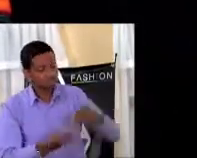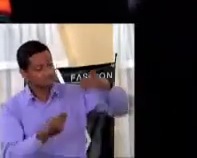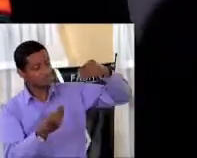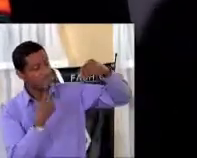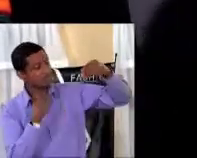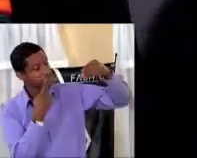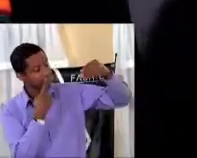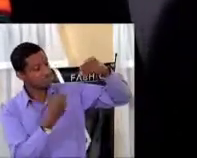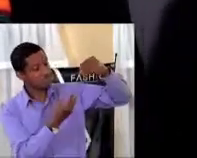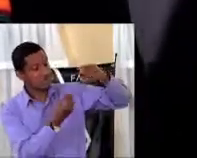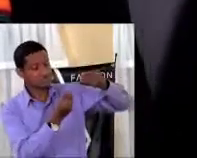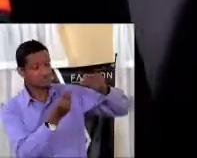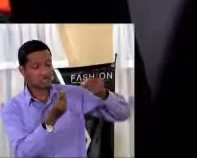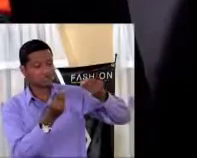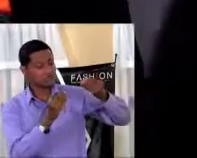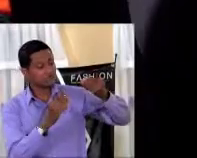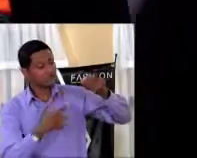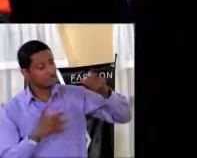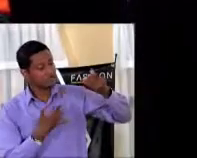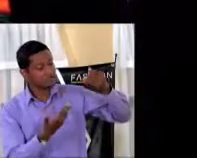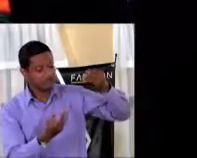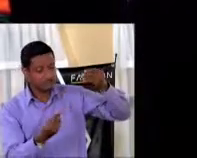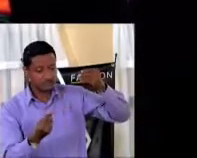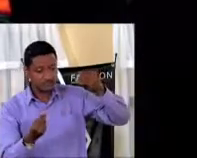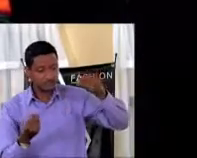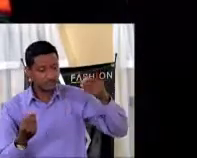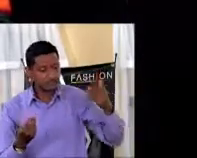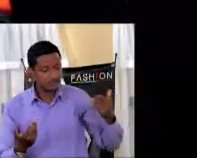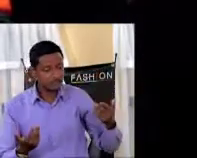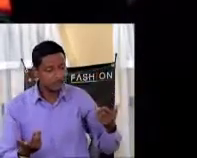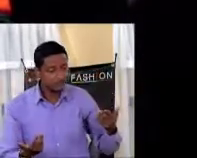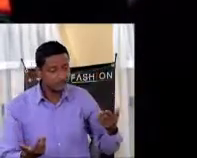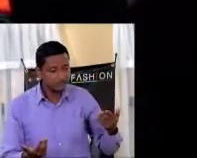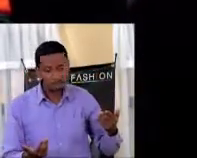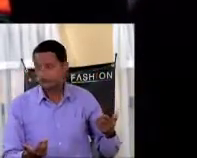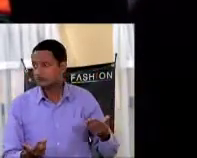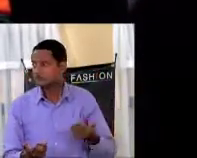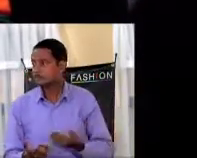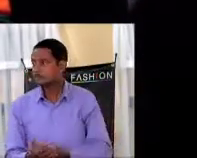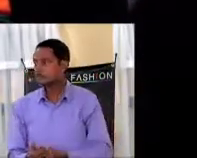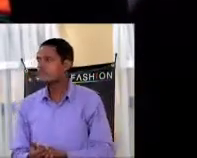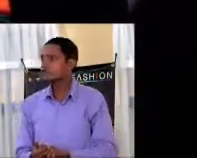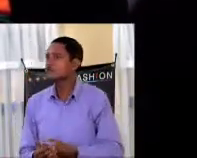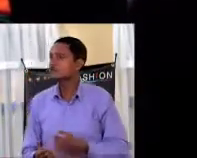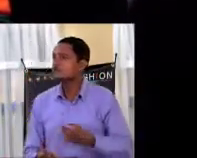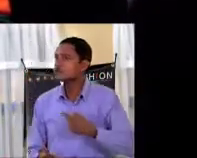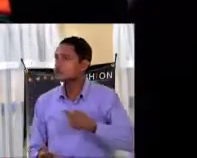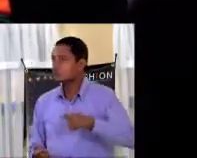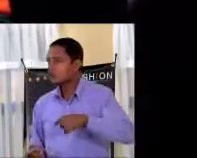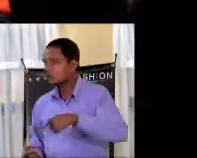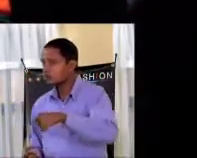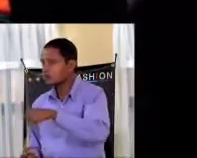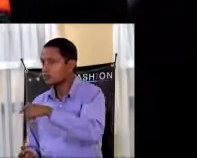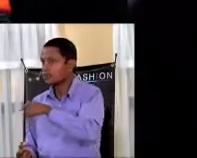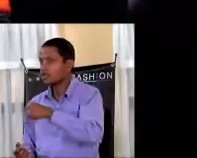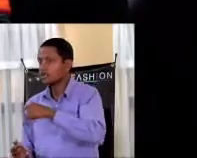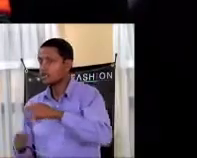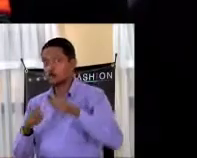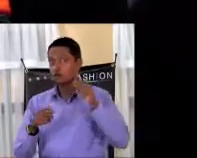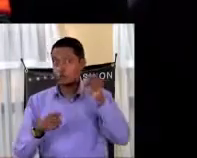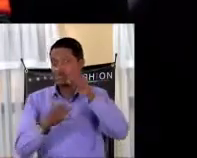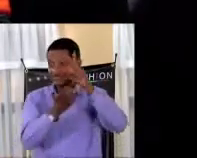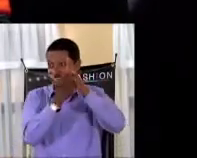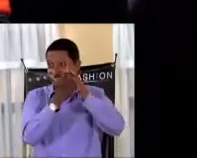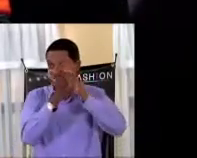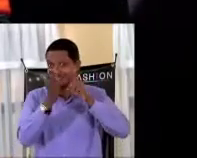is what I can touch. This is what I can feel, right? So we have stocked 15 designers